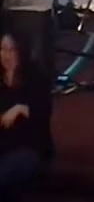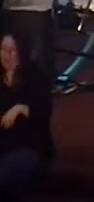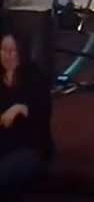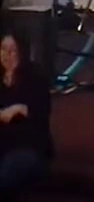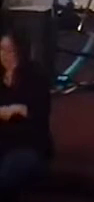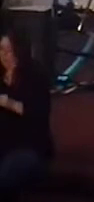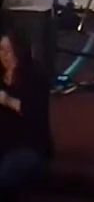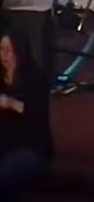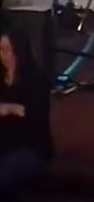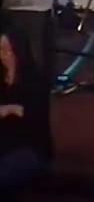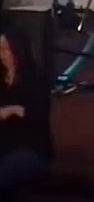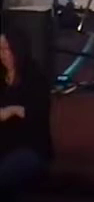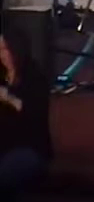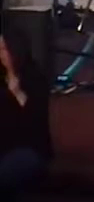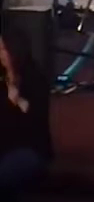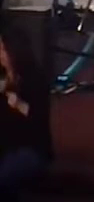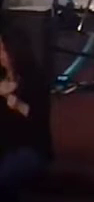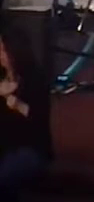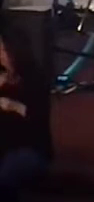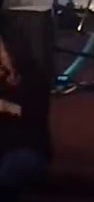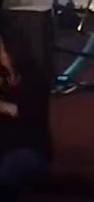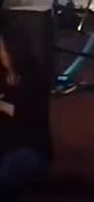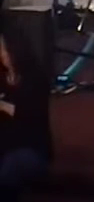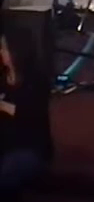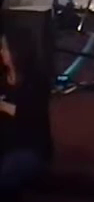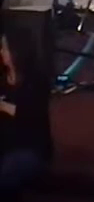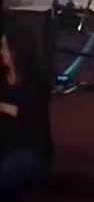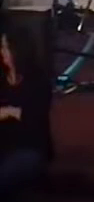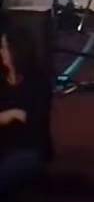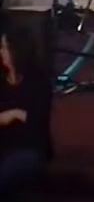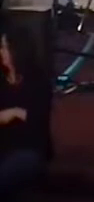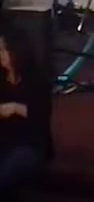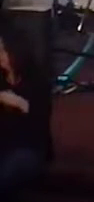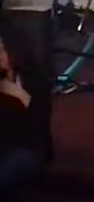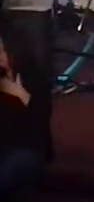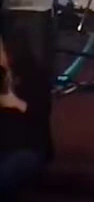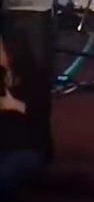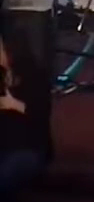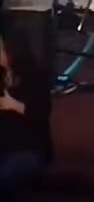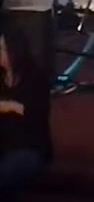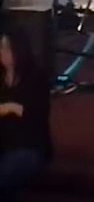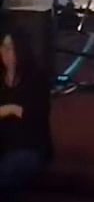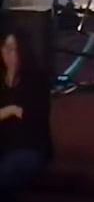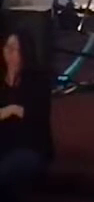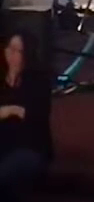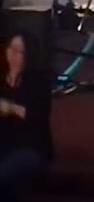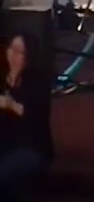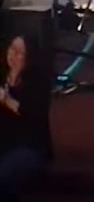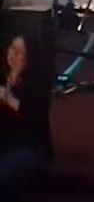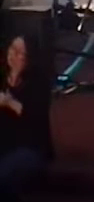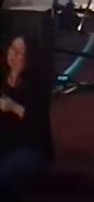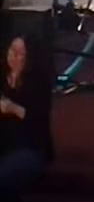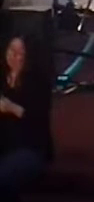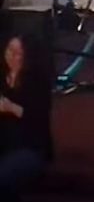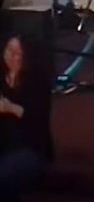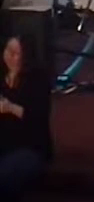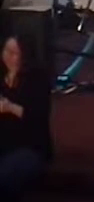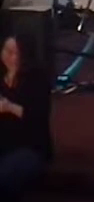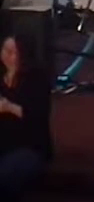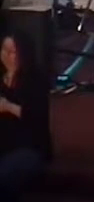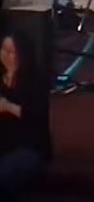my promise. What does that say about us? Think about politicians, right? It's the same old game every time.